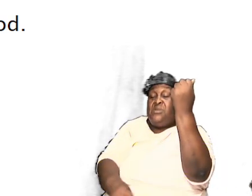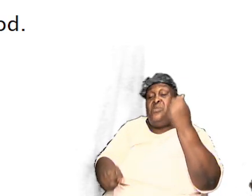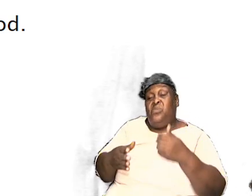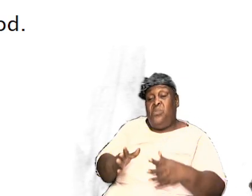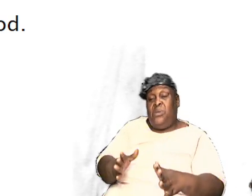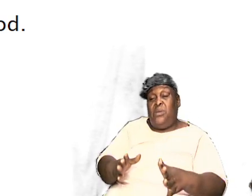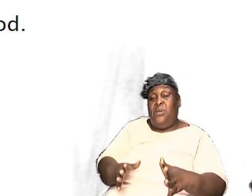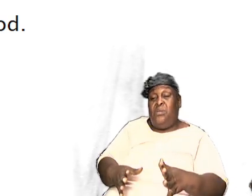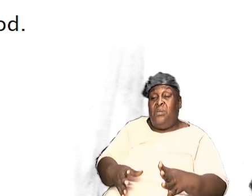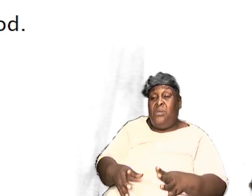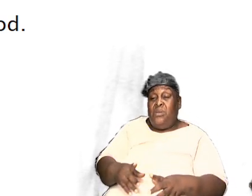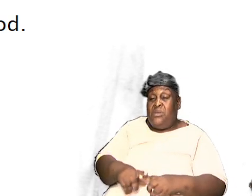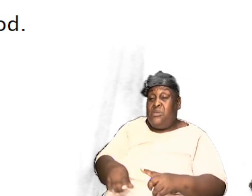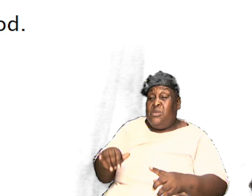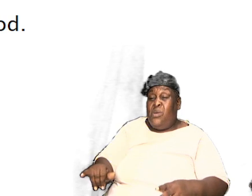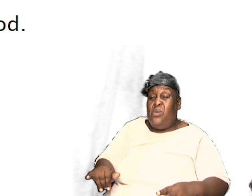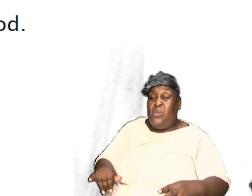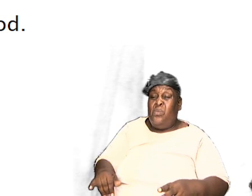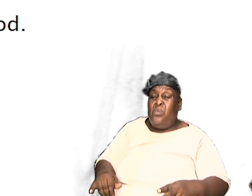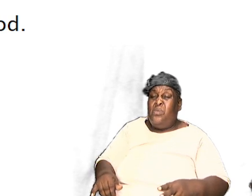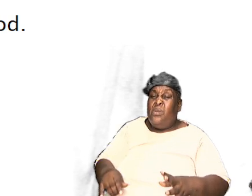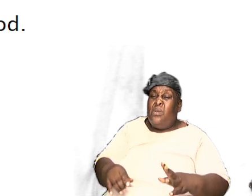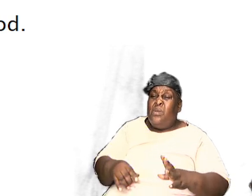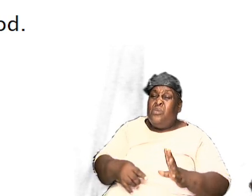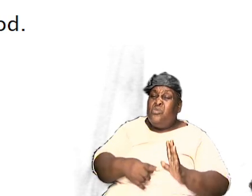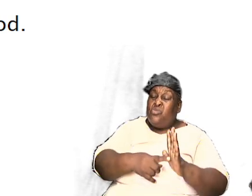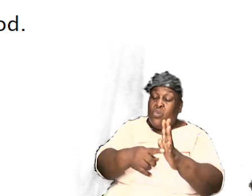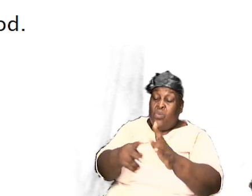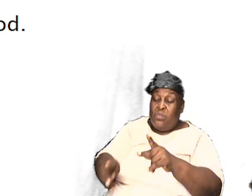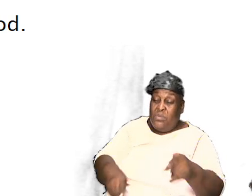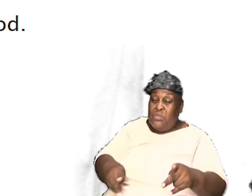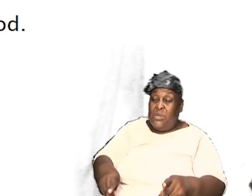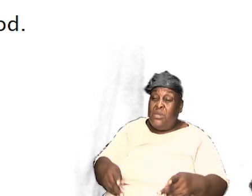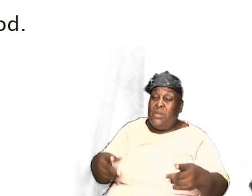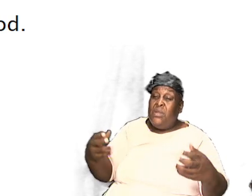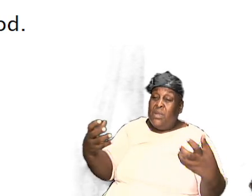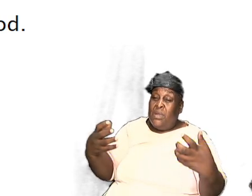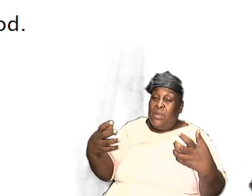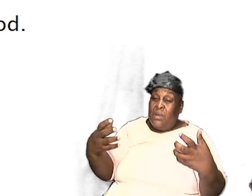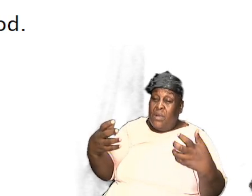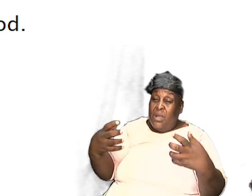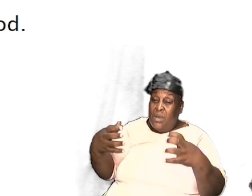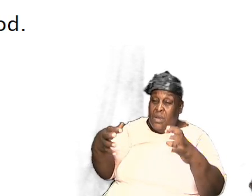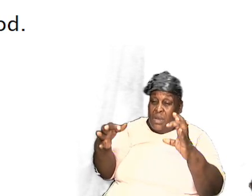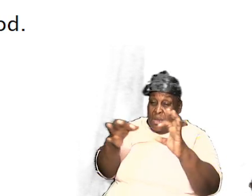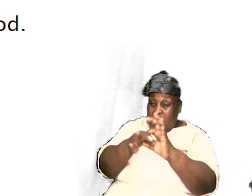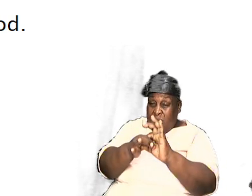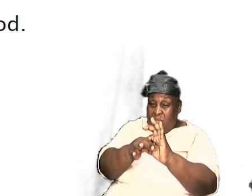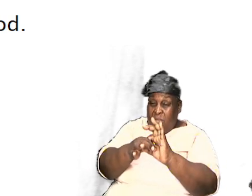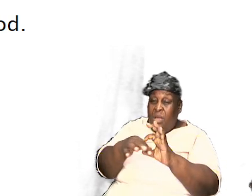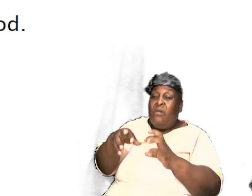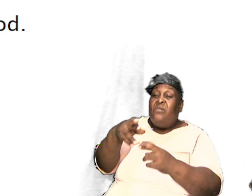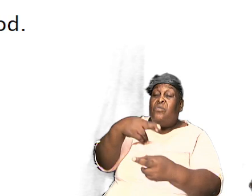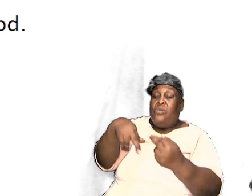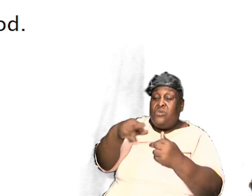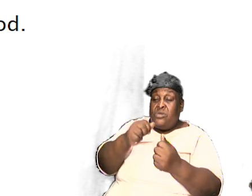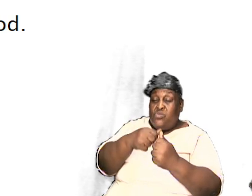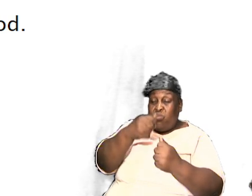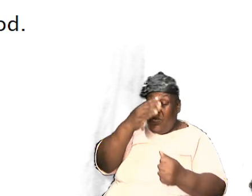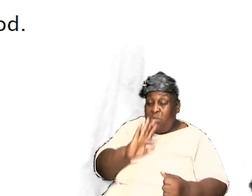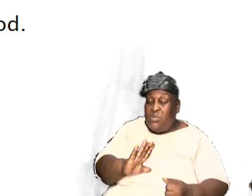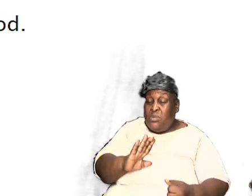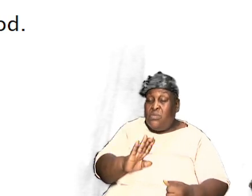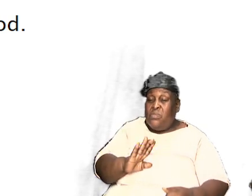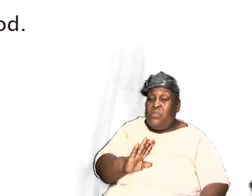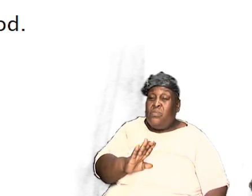still have a connection with God. I am still having a relationship with God. I still put God